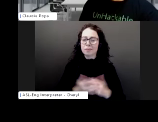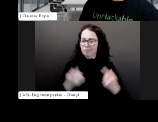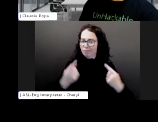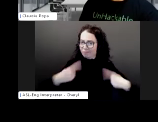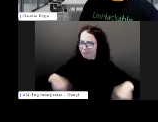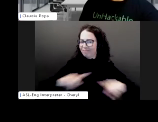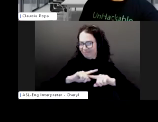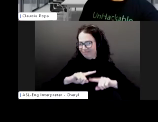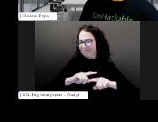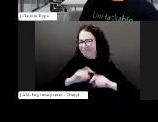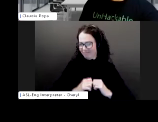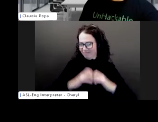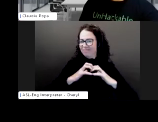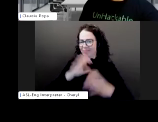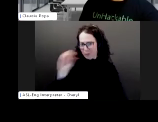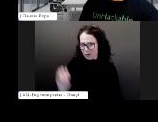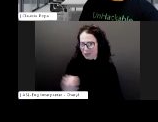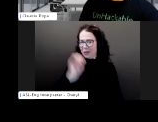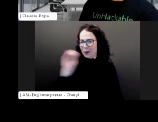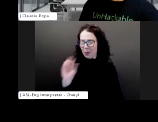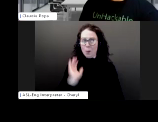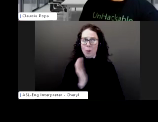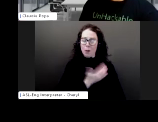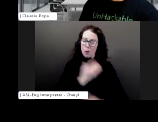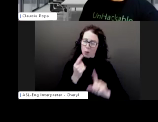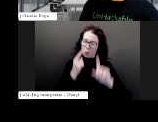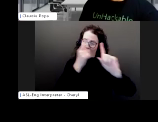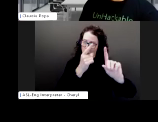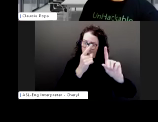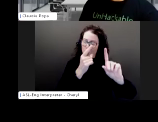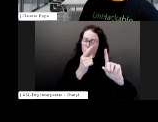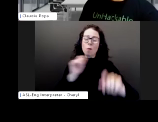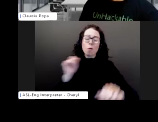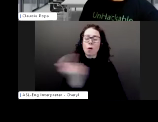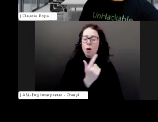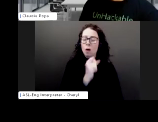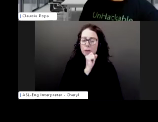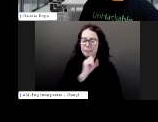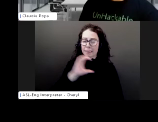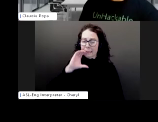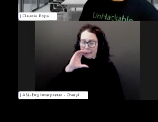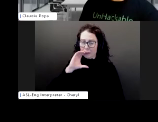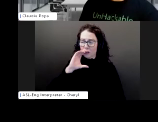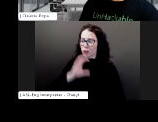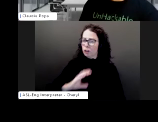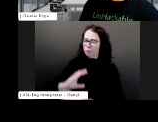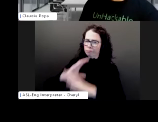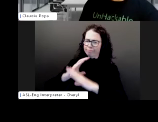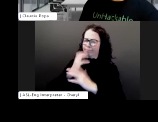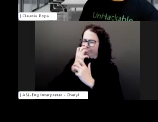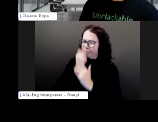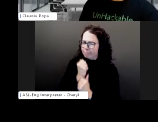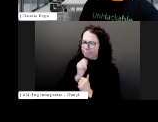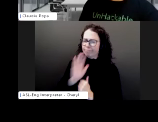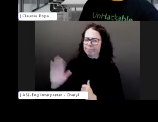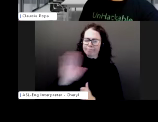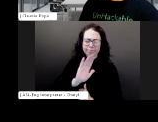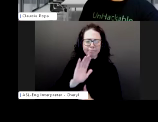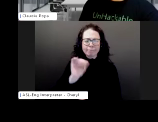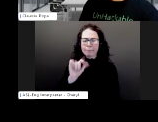in Ontario and envisions in Ontario where all seniors are free from ageism and from abuse, and where human rights are advanced, protected,